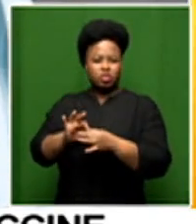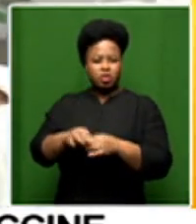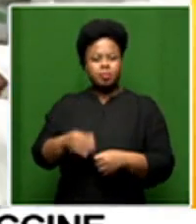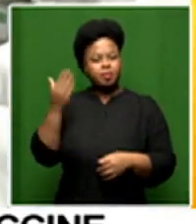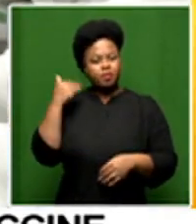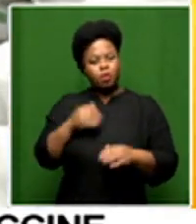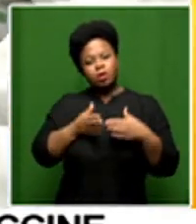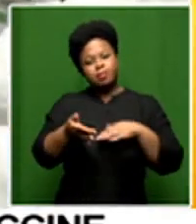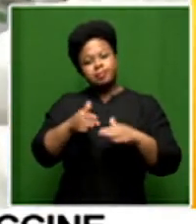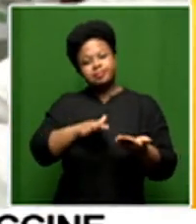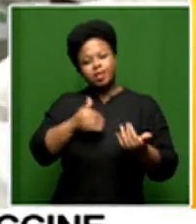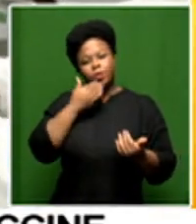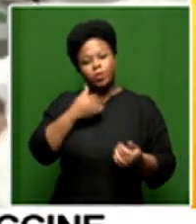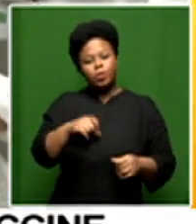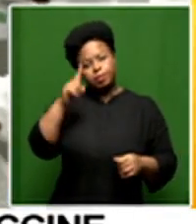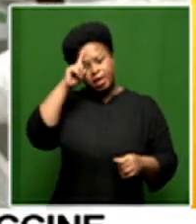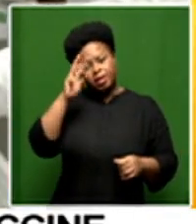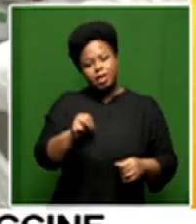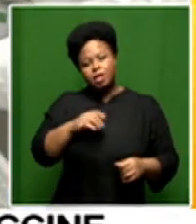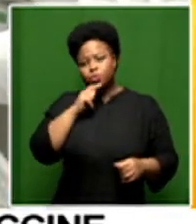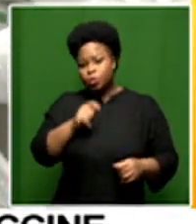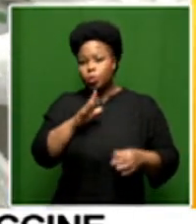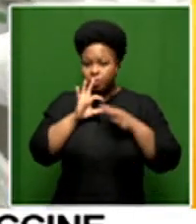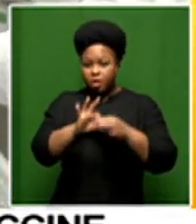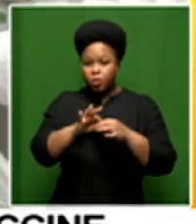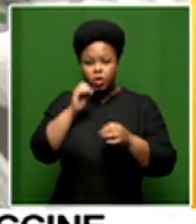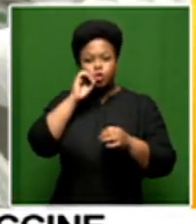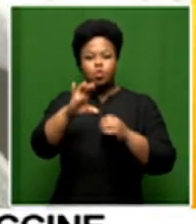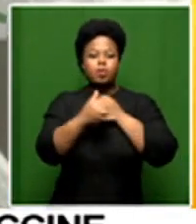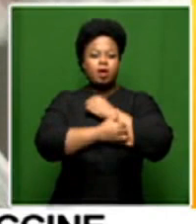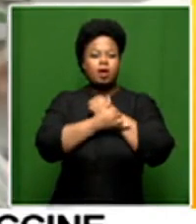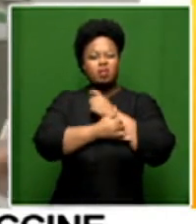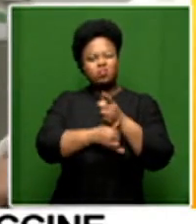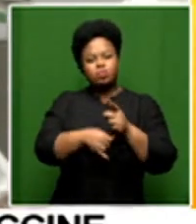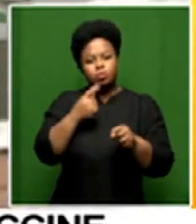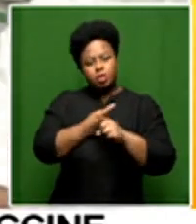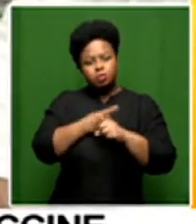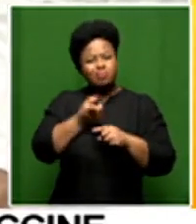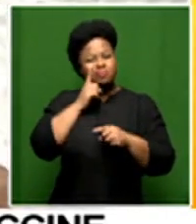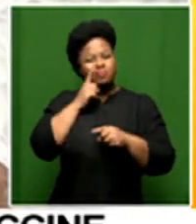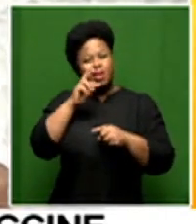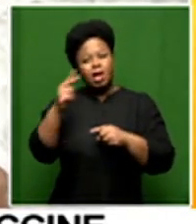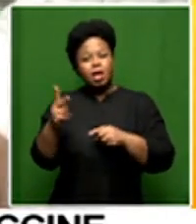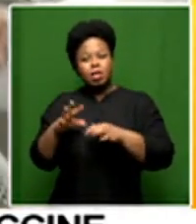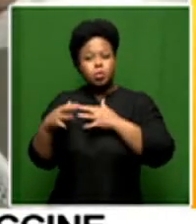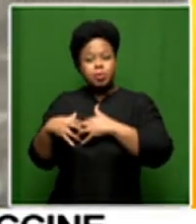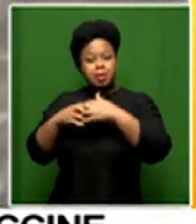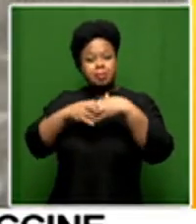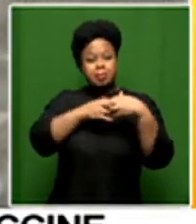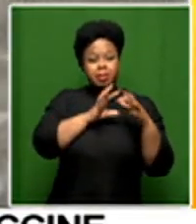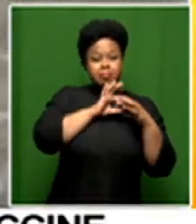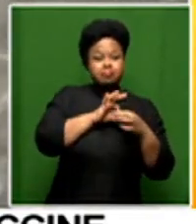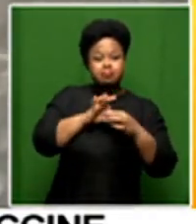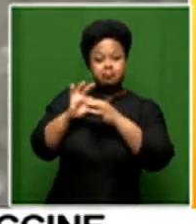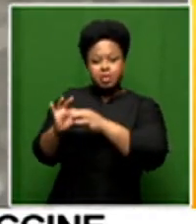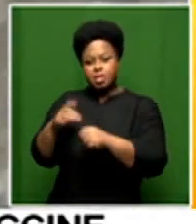the late Baba Mandela with Fidel Castro. So we needed to explore and take advantage of relations that we established so that we speed